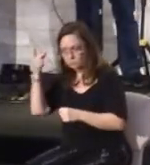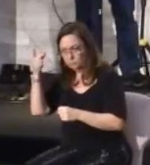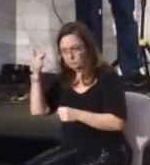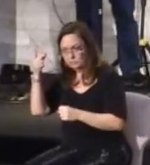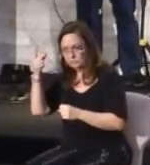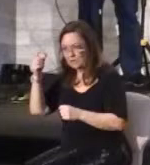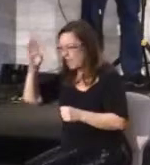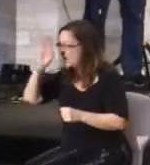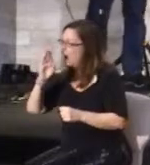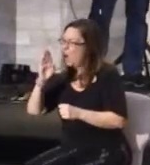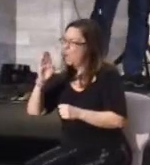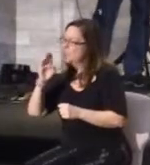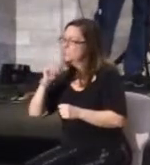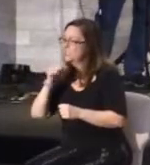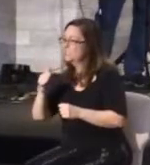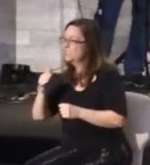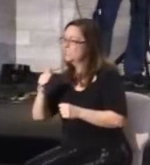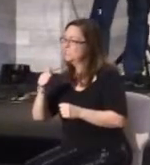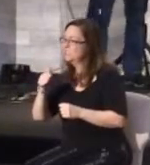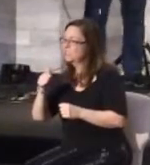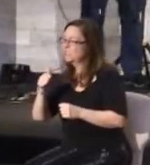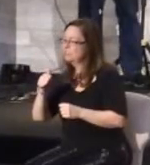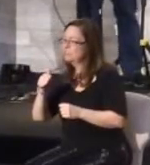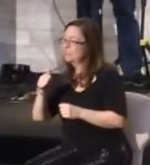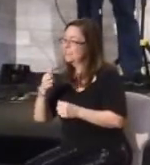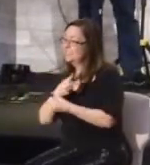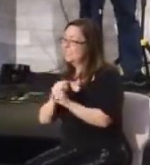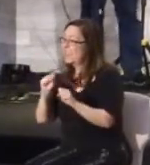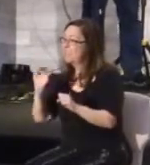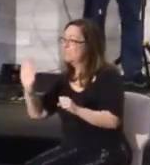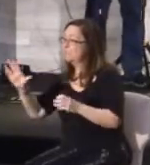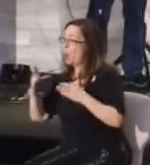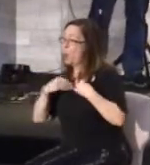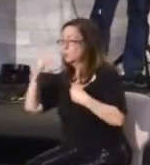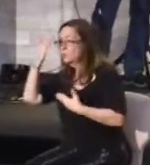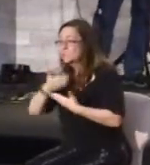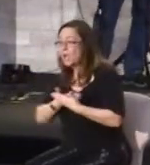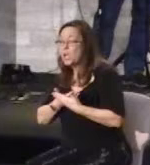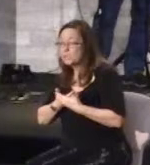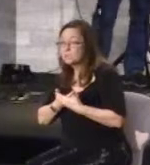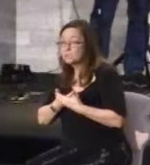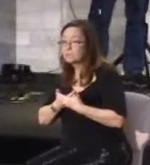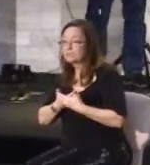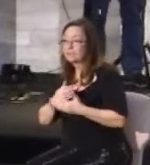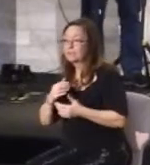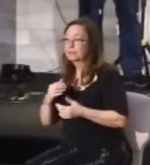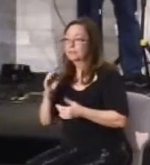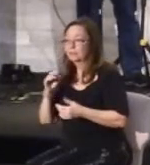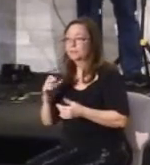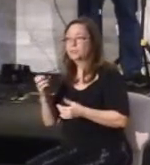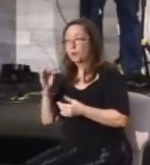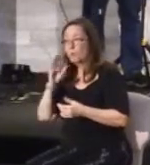says, for God did not spare his own son. Will he not freely give us all